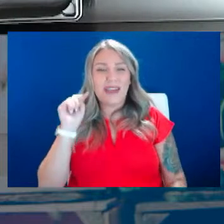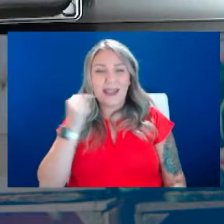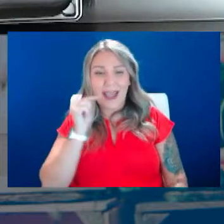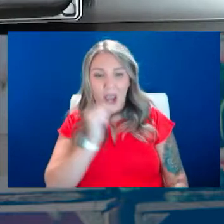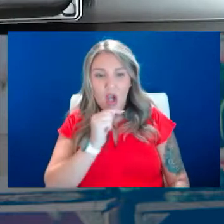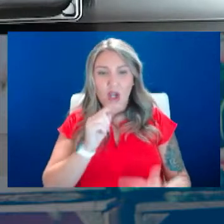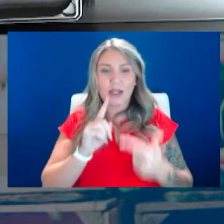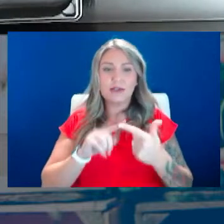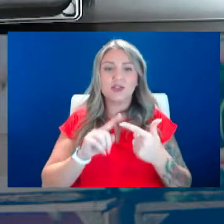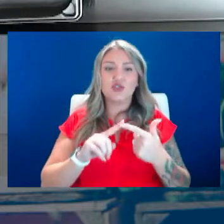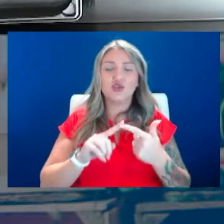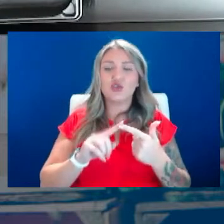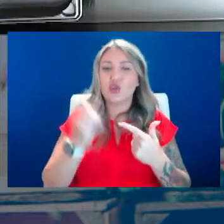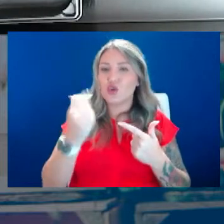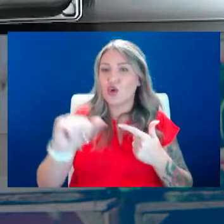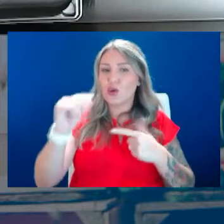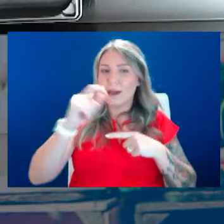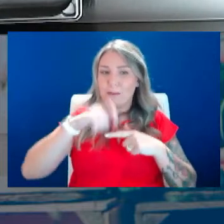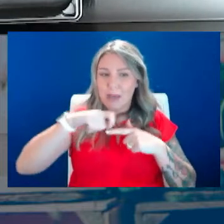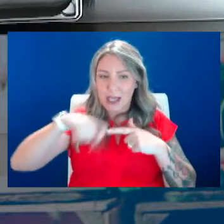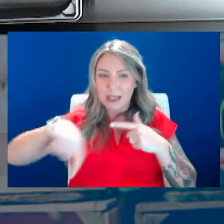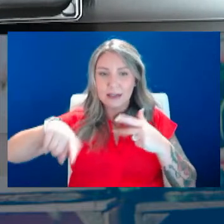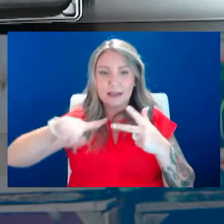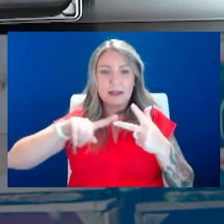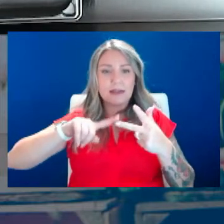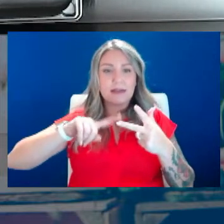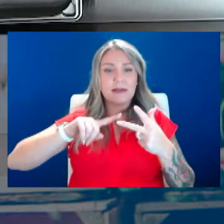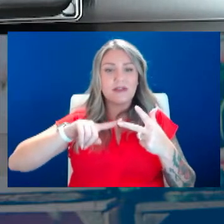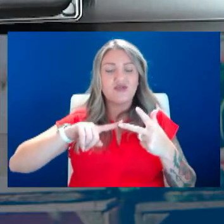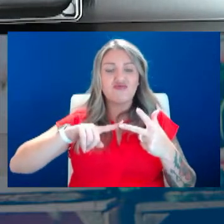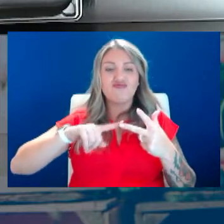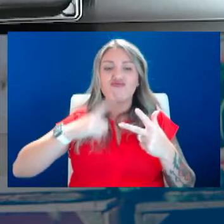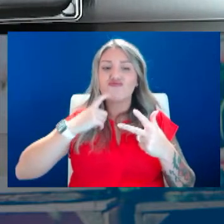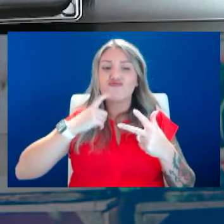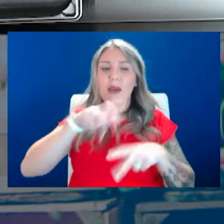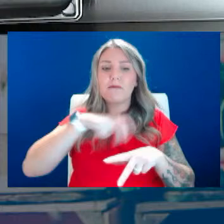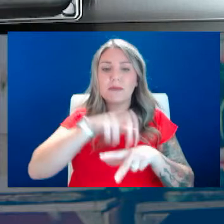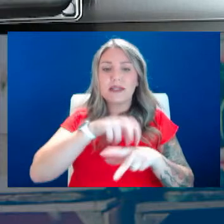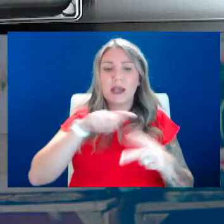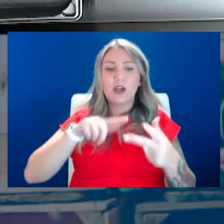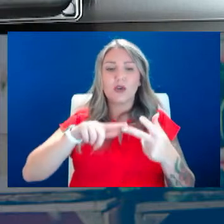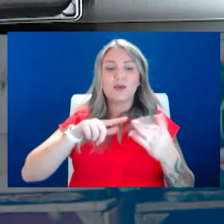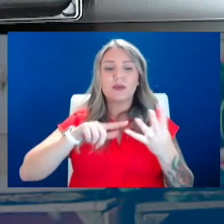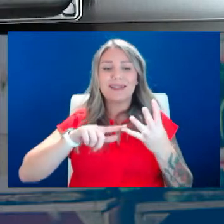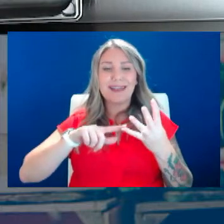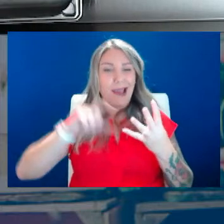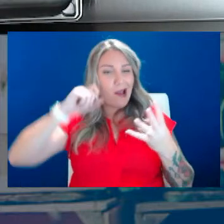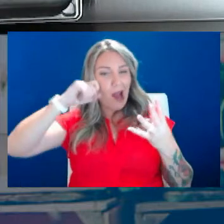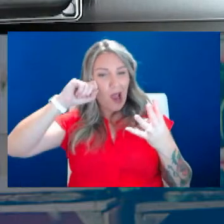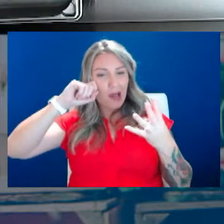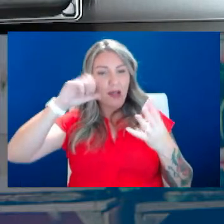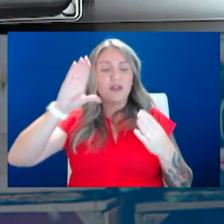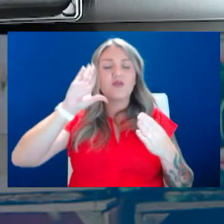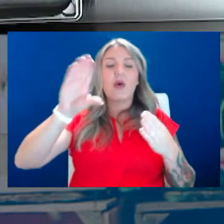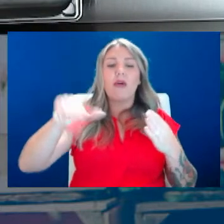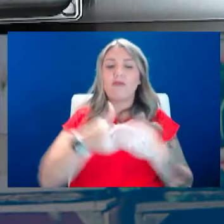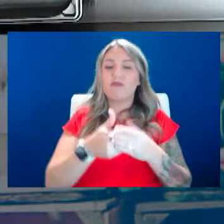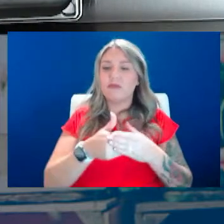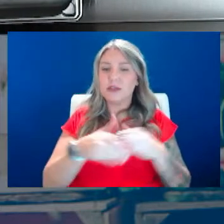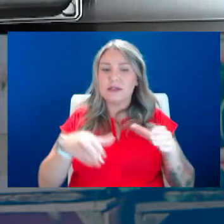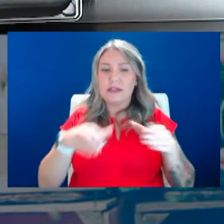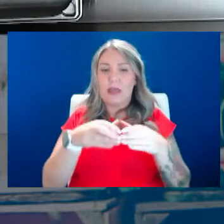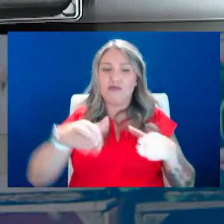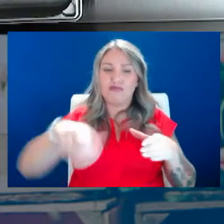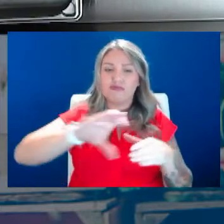beans, some halved red potatoes, and a little bit of onion. So we're going to mix all these together, and we're going to